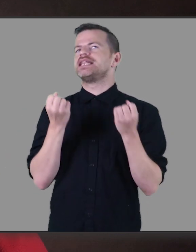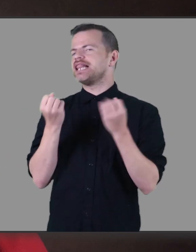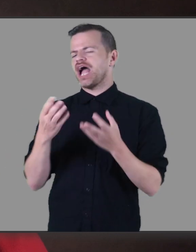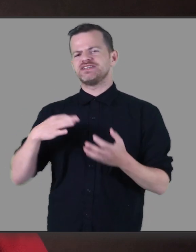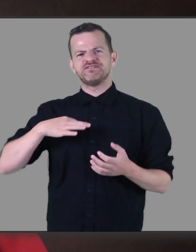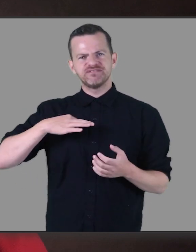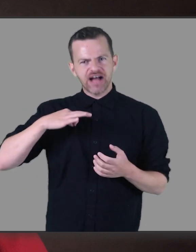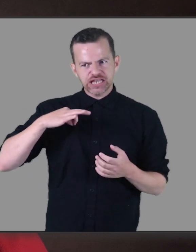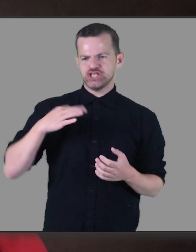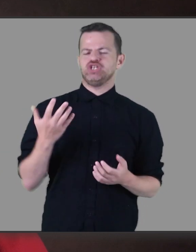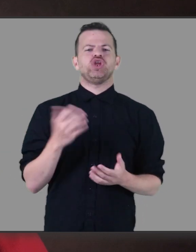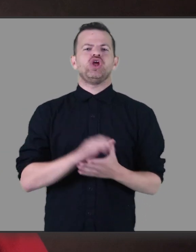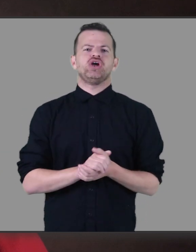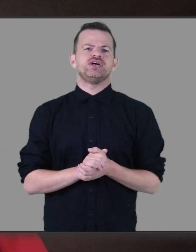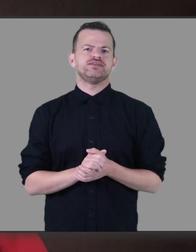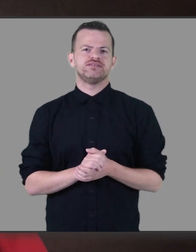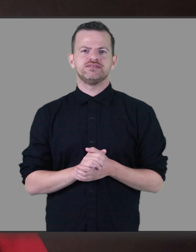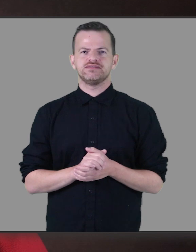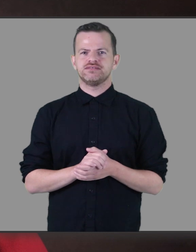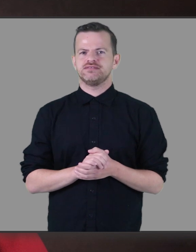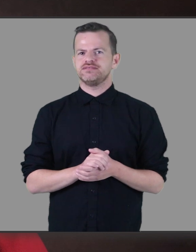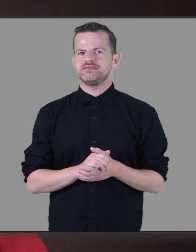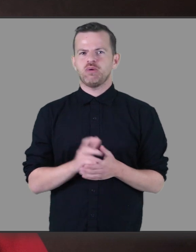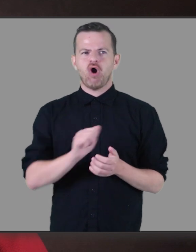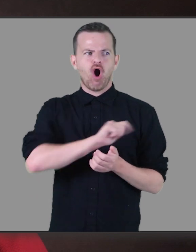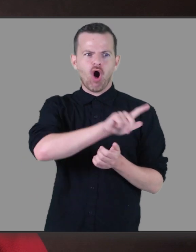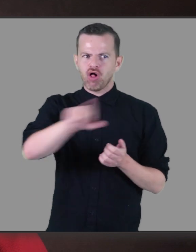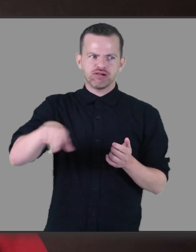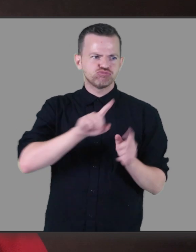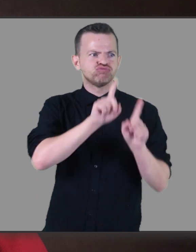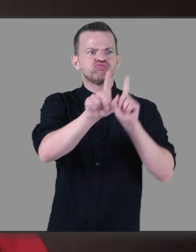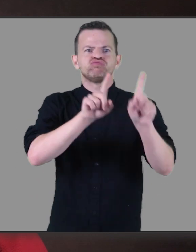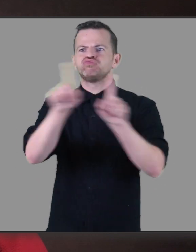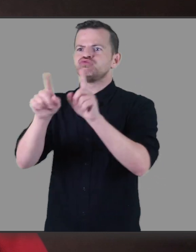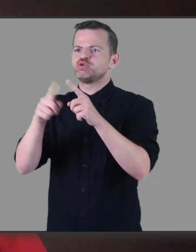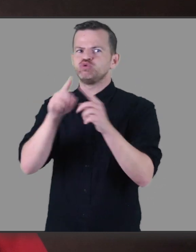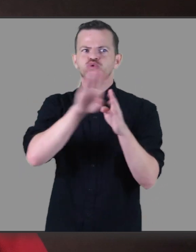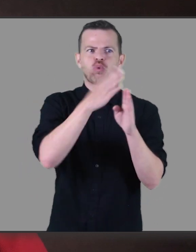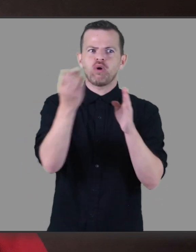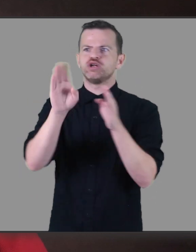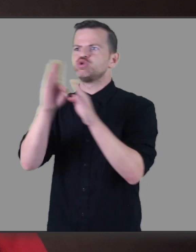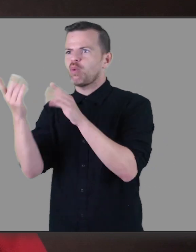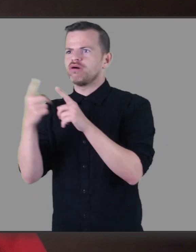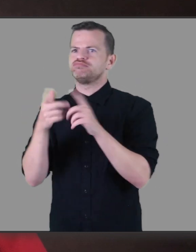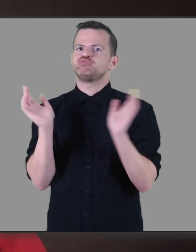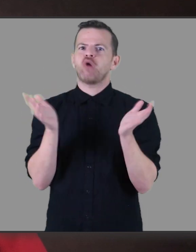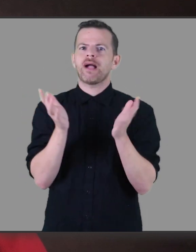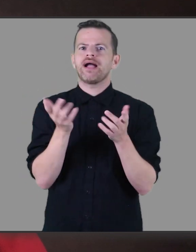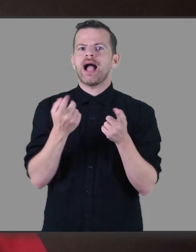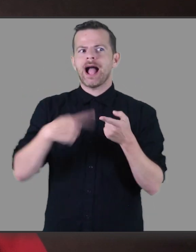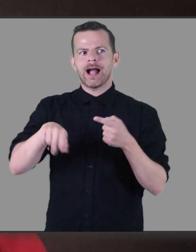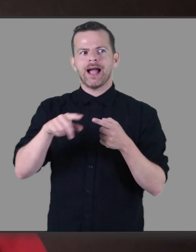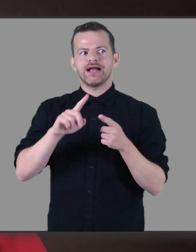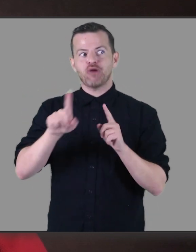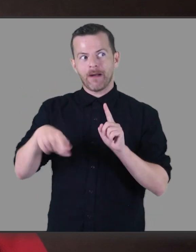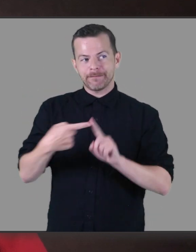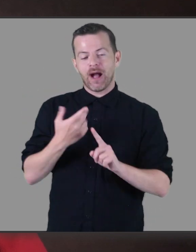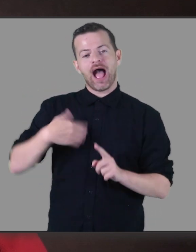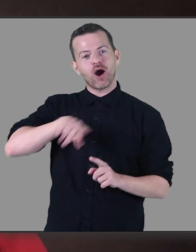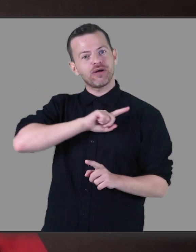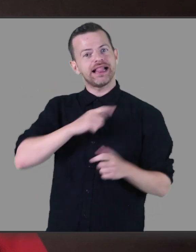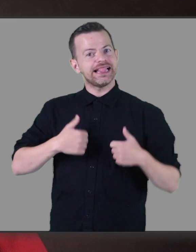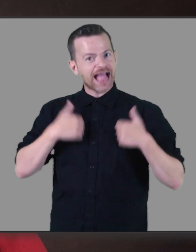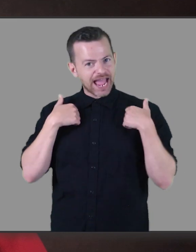loop, and lots and lots of volunteers, and they were going door to door and talking about our